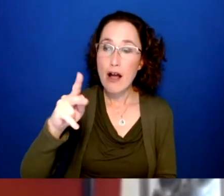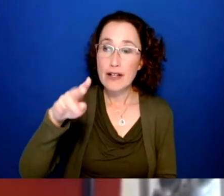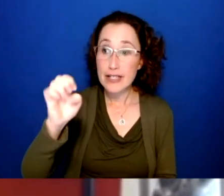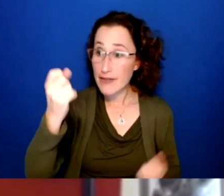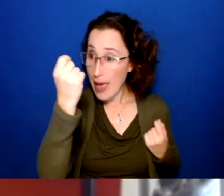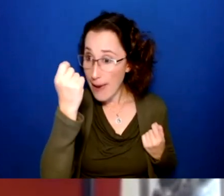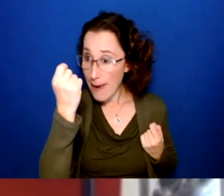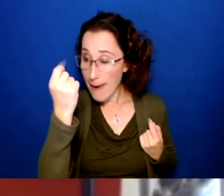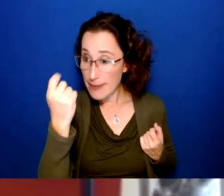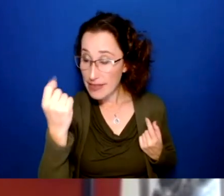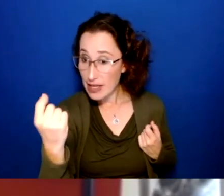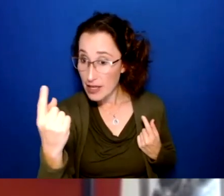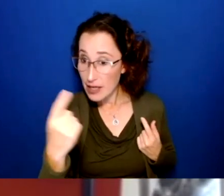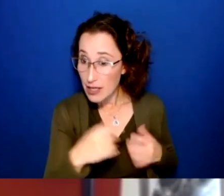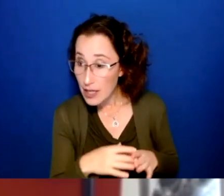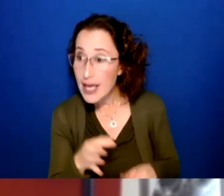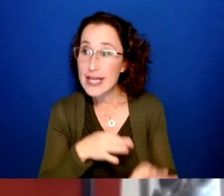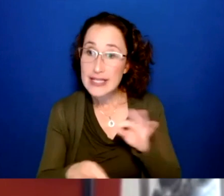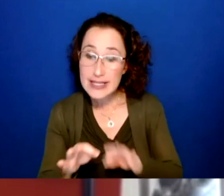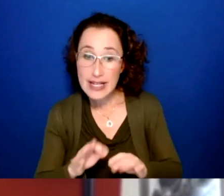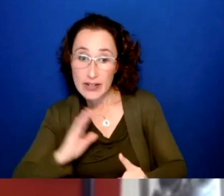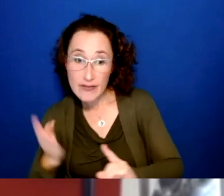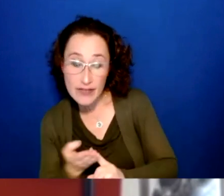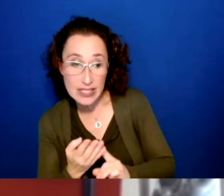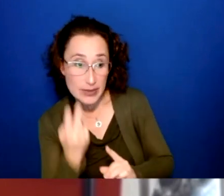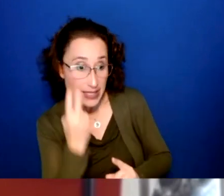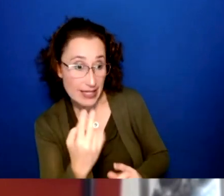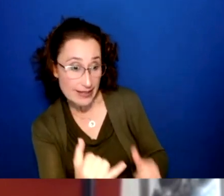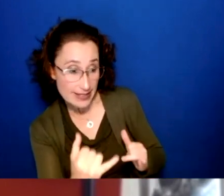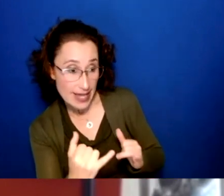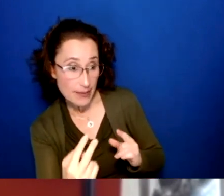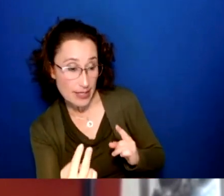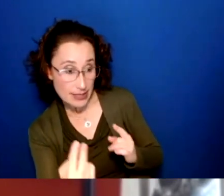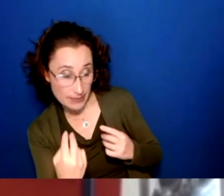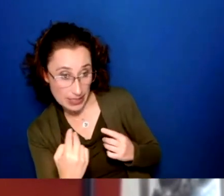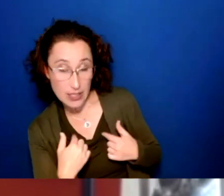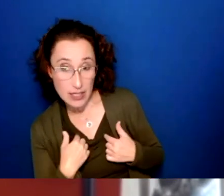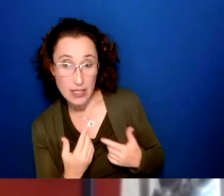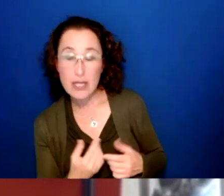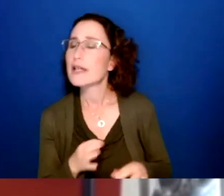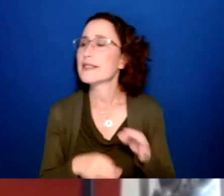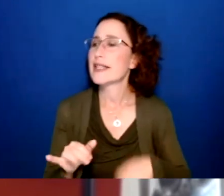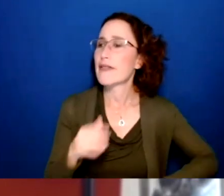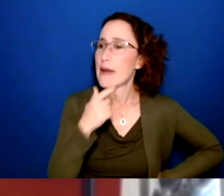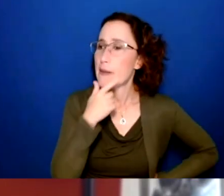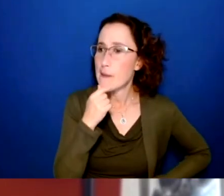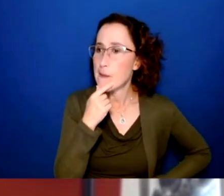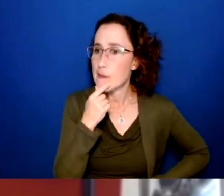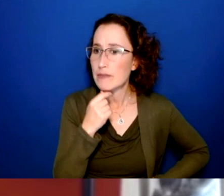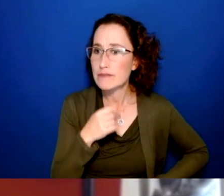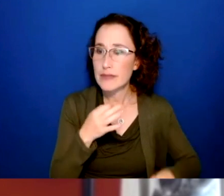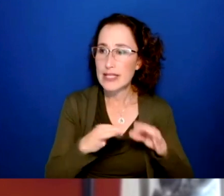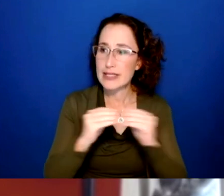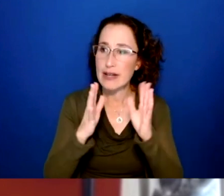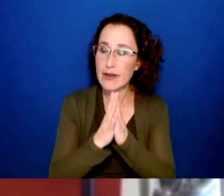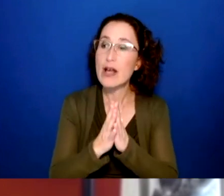mind about that dress and trying to get them to see it the way you see it, you could say, instead of that, what if we, instead of facing off, we got